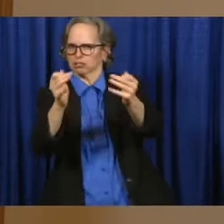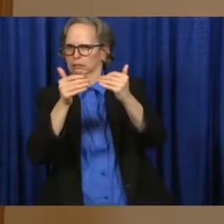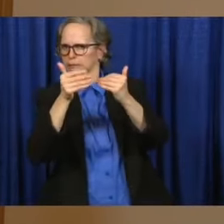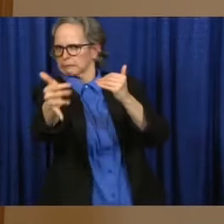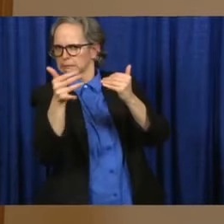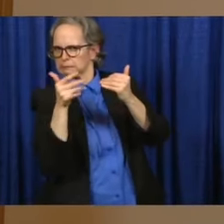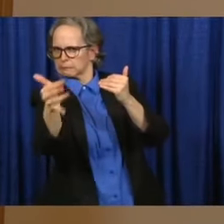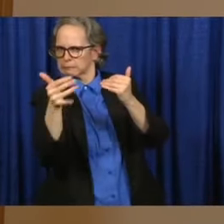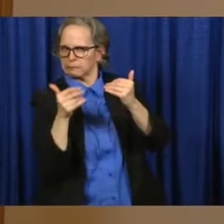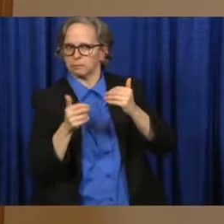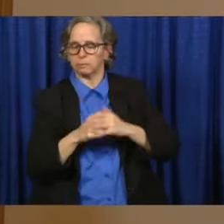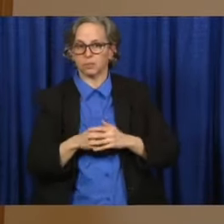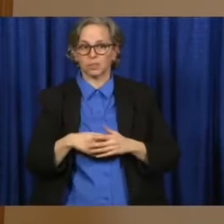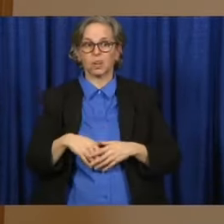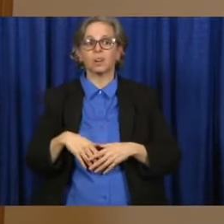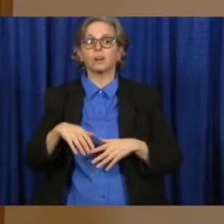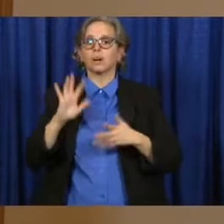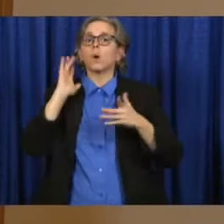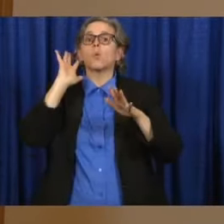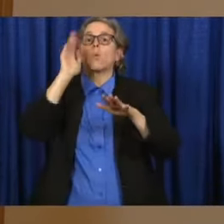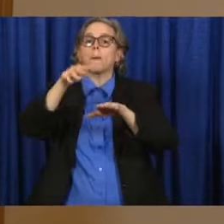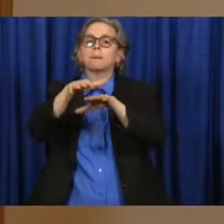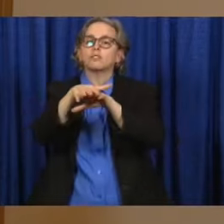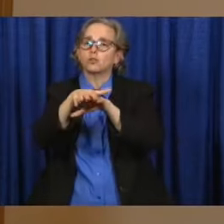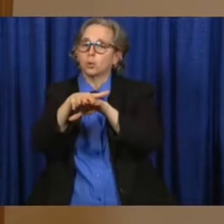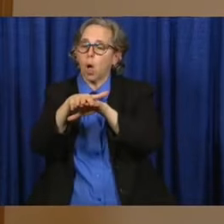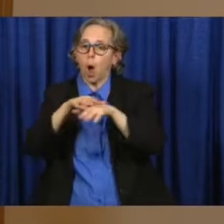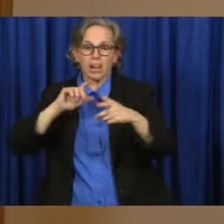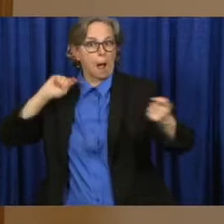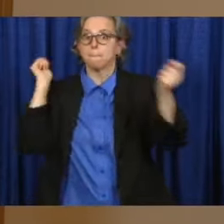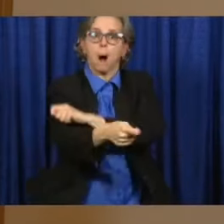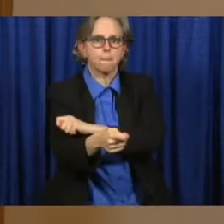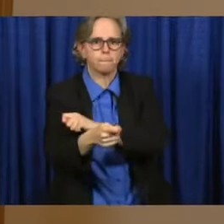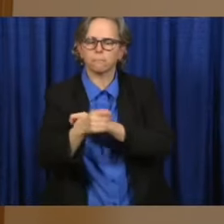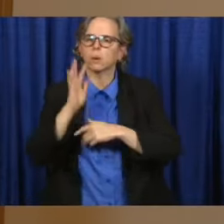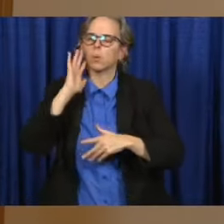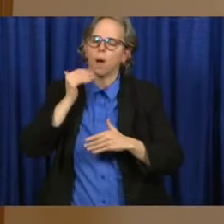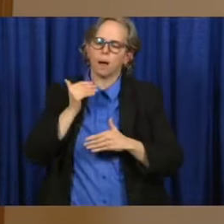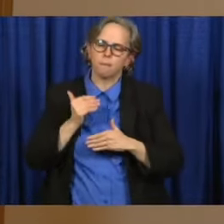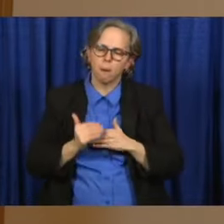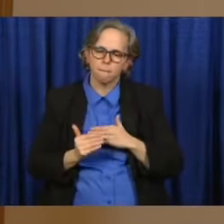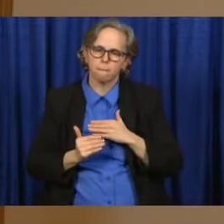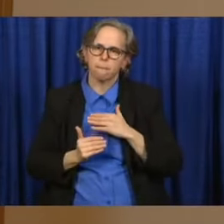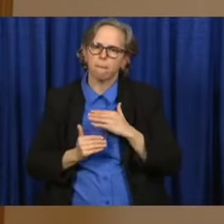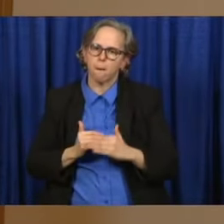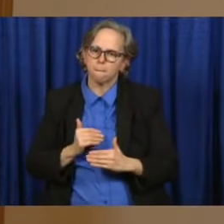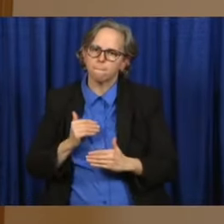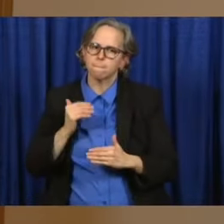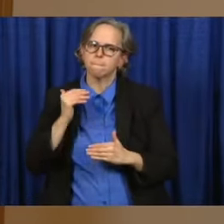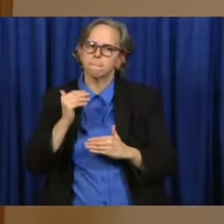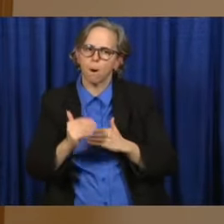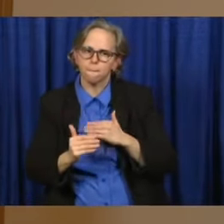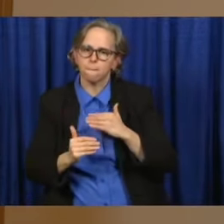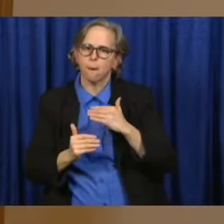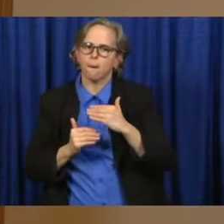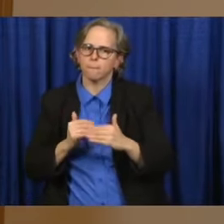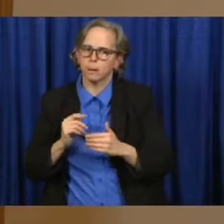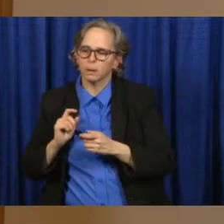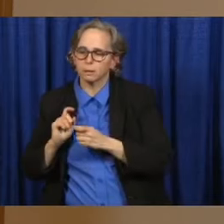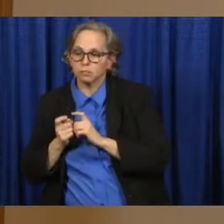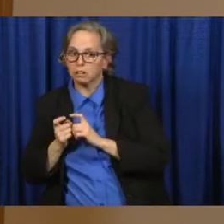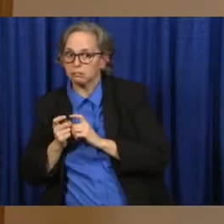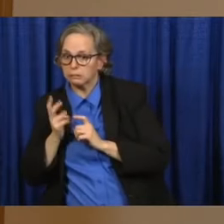have to do a little bit of removing of these and see how it responds, because all indications are you can have a quick